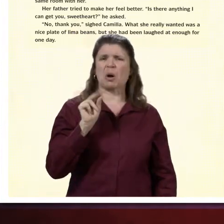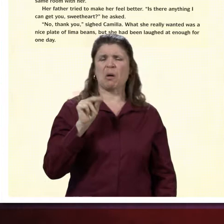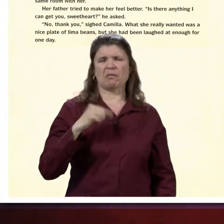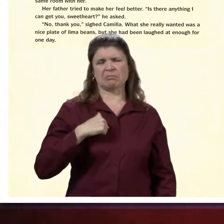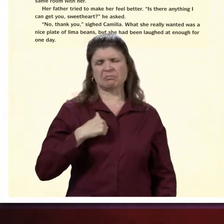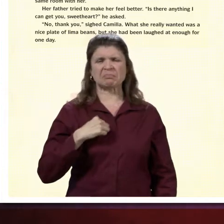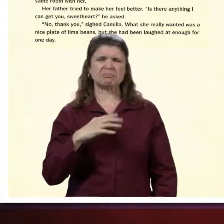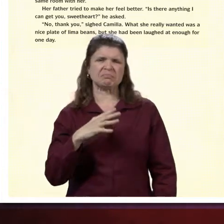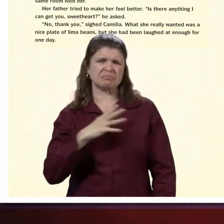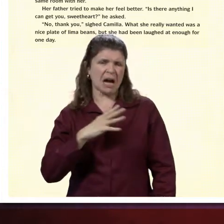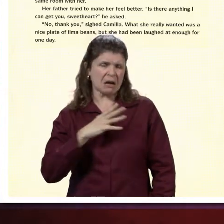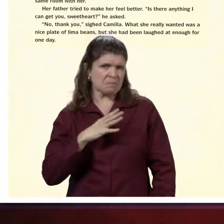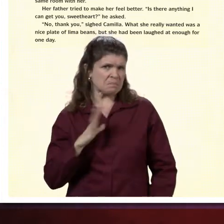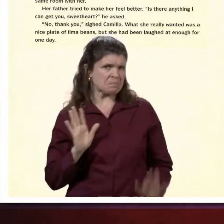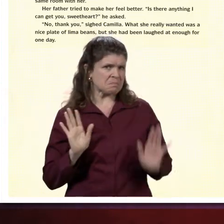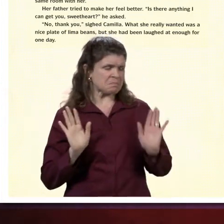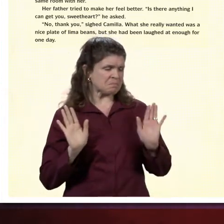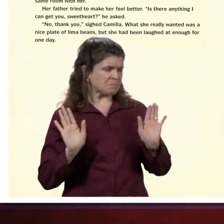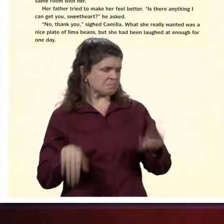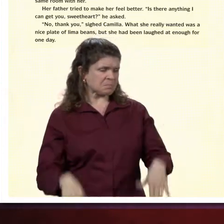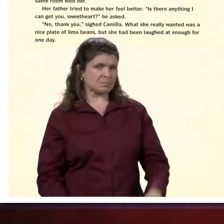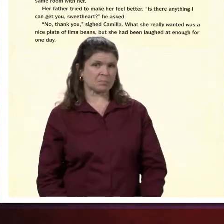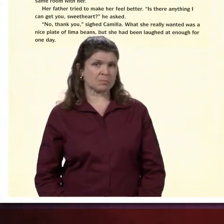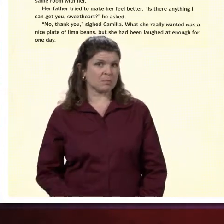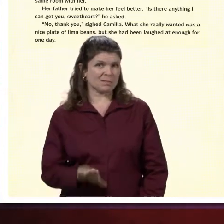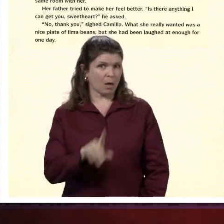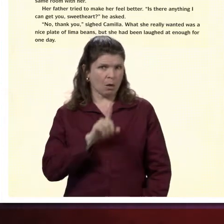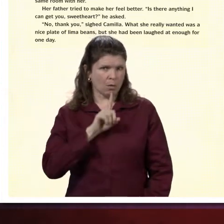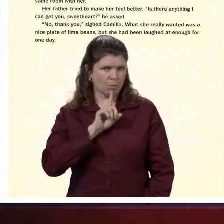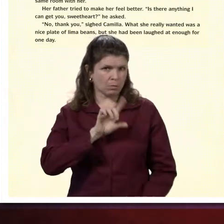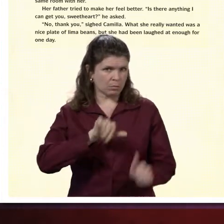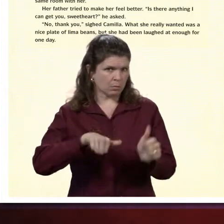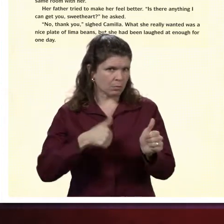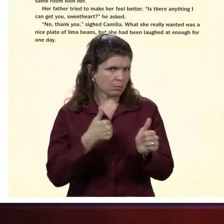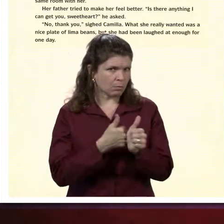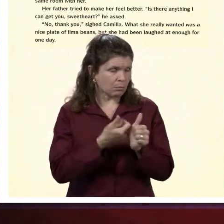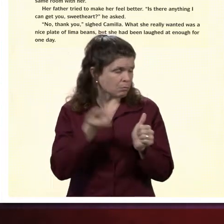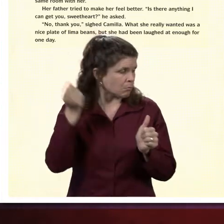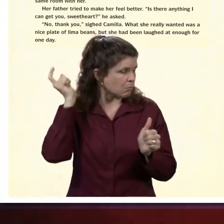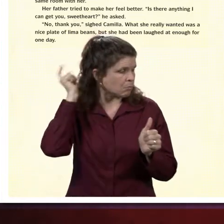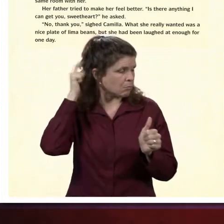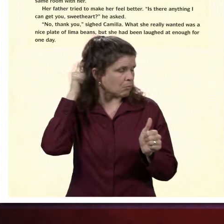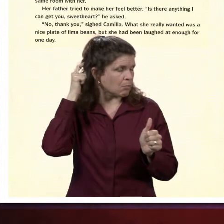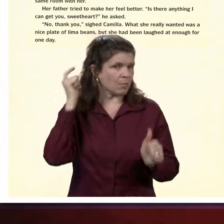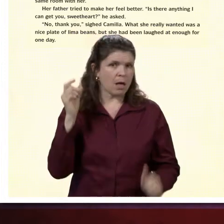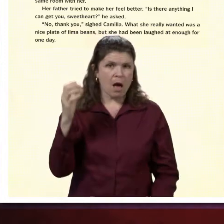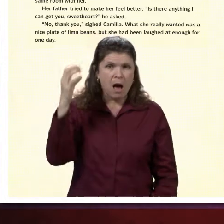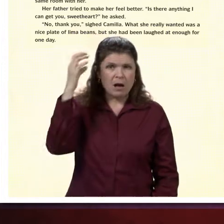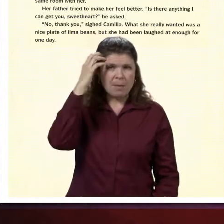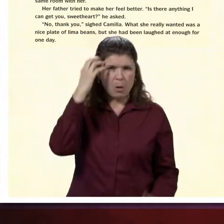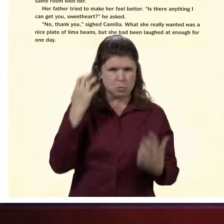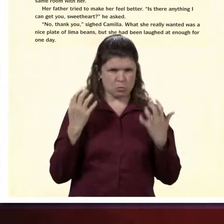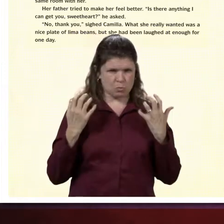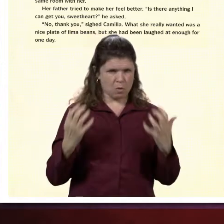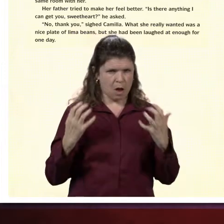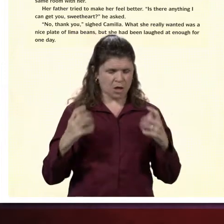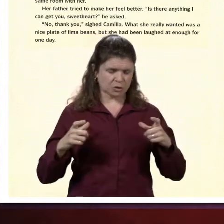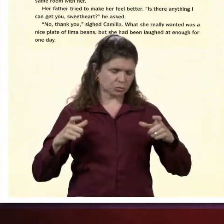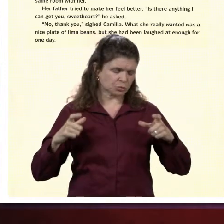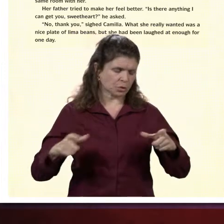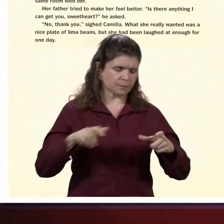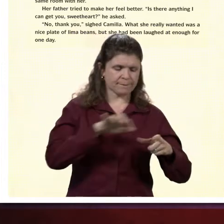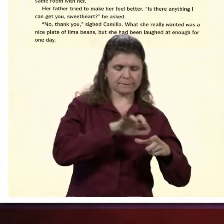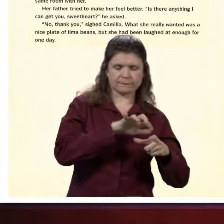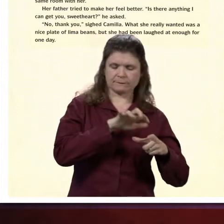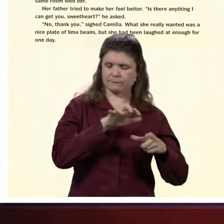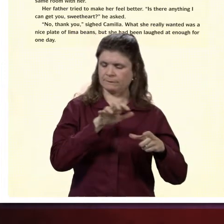asked. "No, thank you," sighed Camilla. What she really wanted was a nice plate of lima beans. But